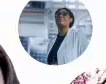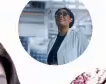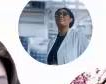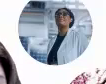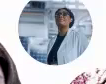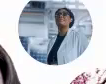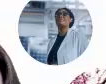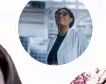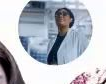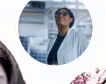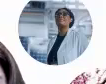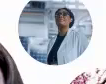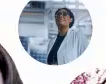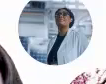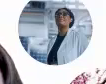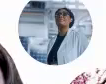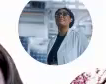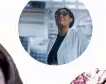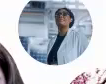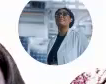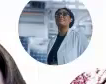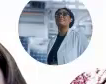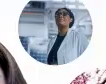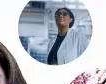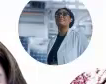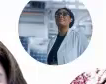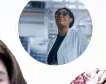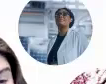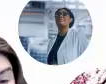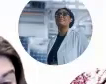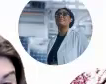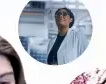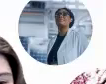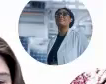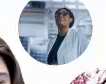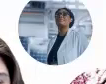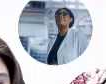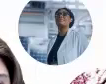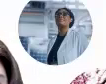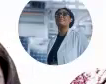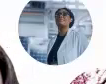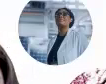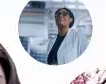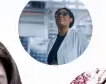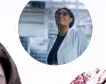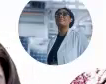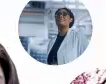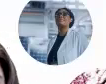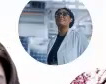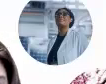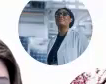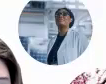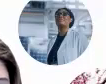in our work on this front. So Thank you. Please stay connected with the S-STEM